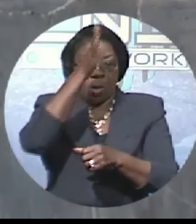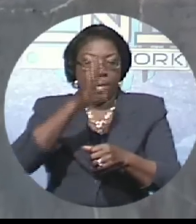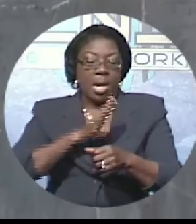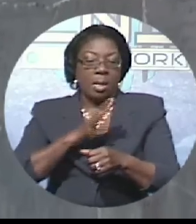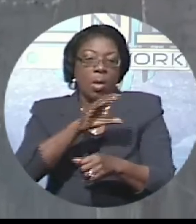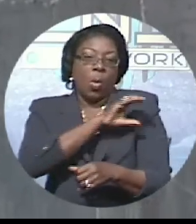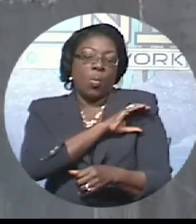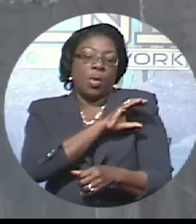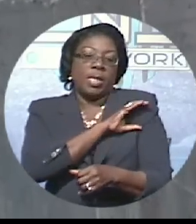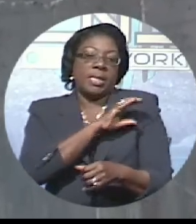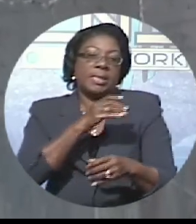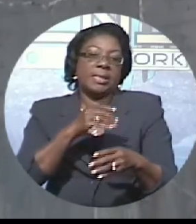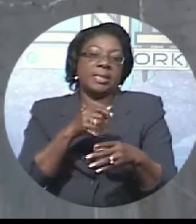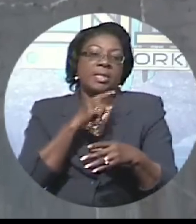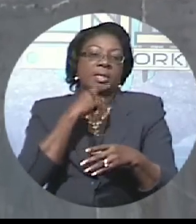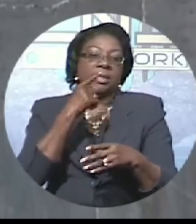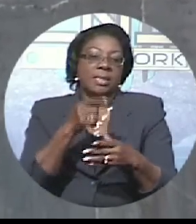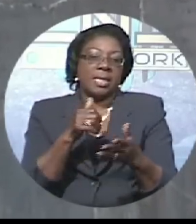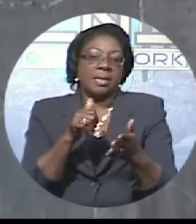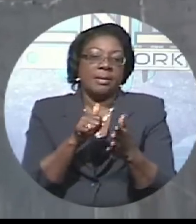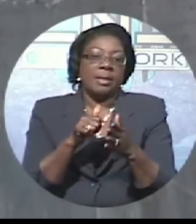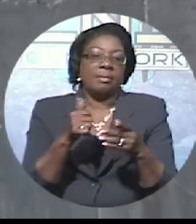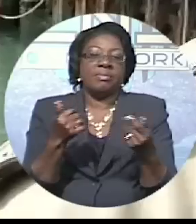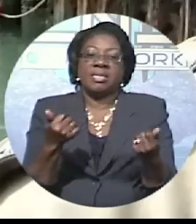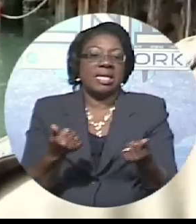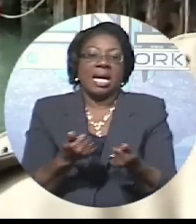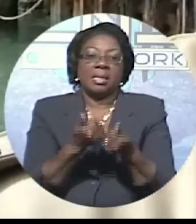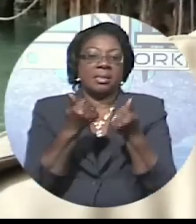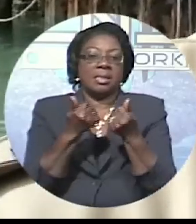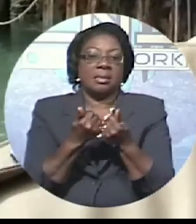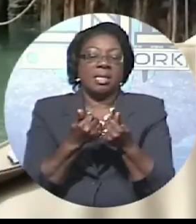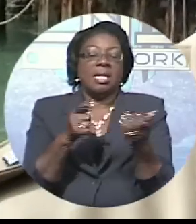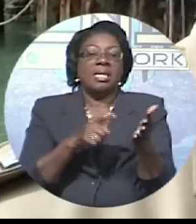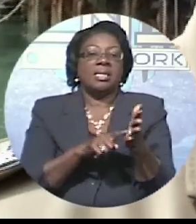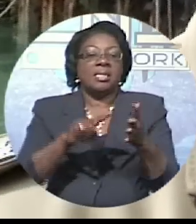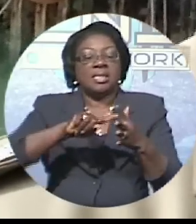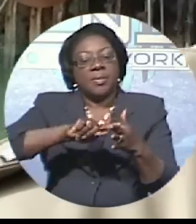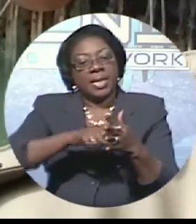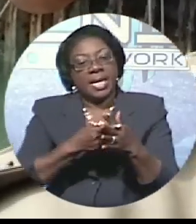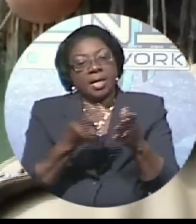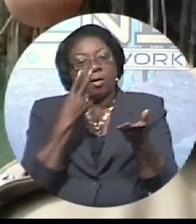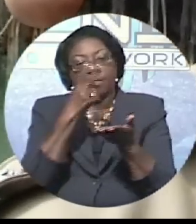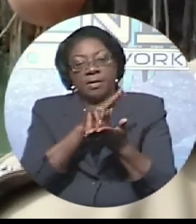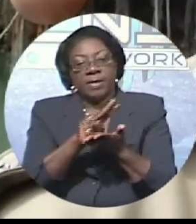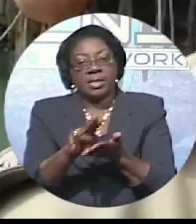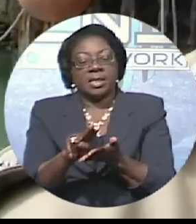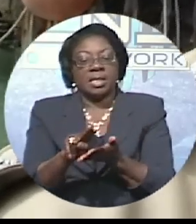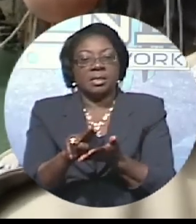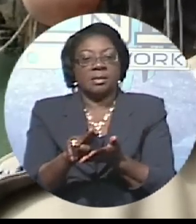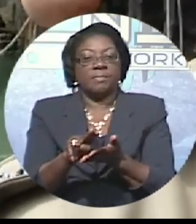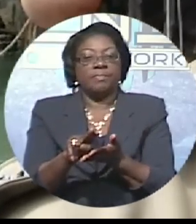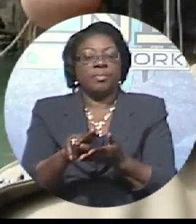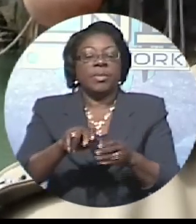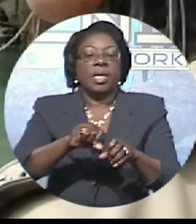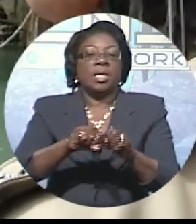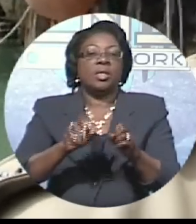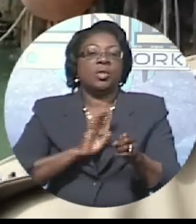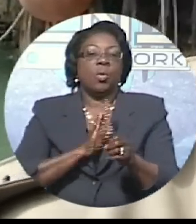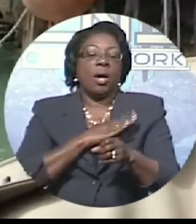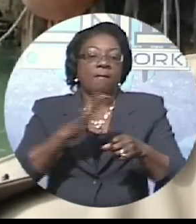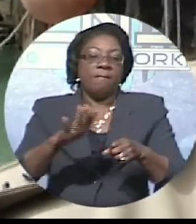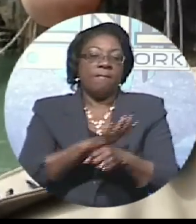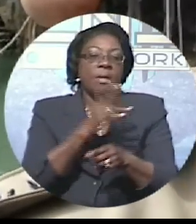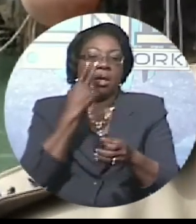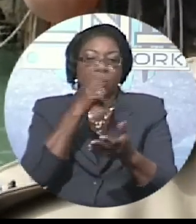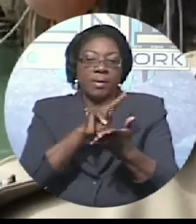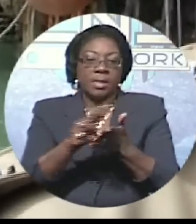at this time, however, not suspecting foul play. This is the initial stage of the investigations, and so a full